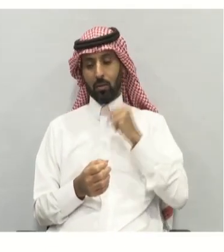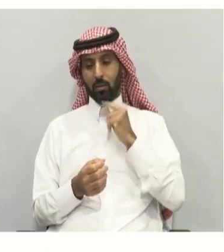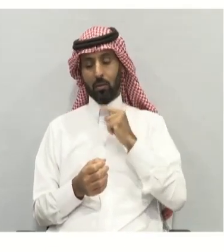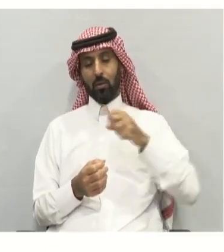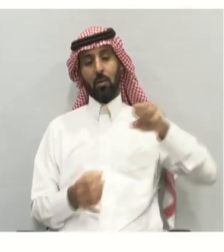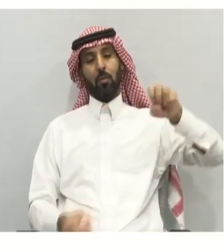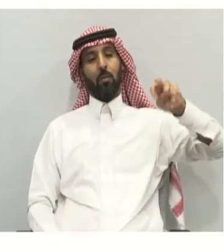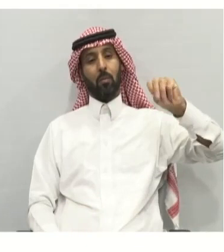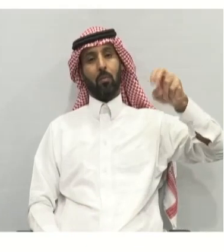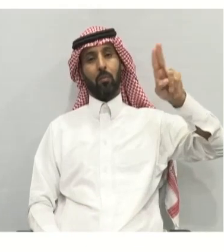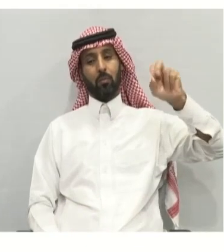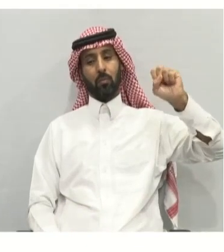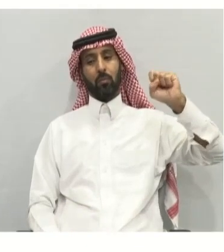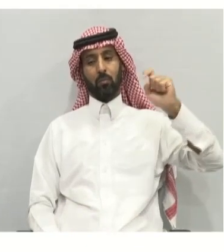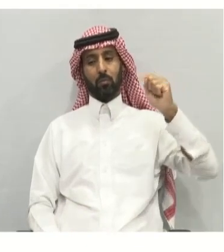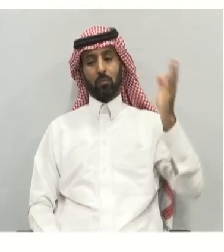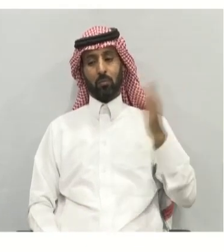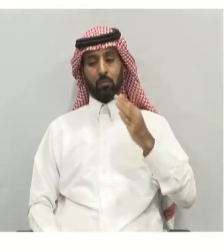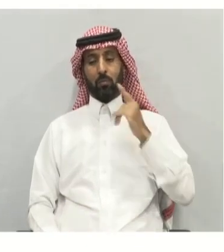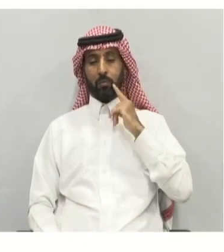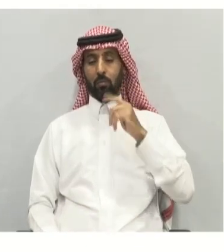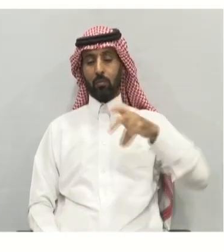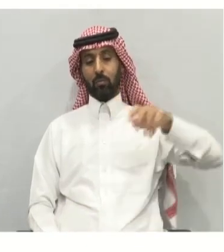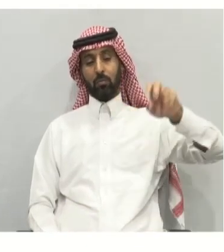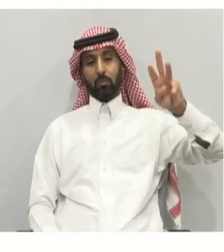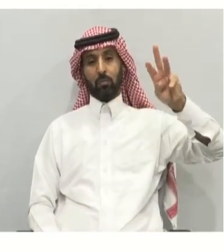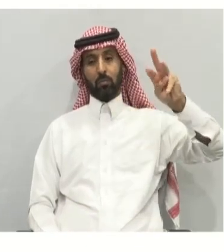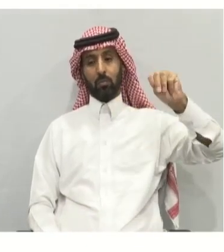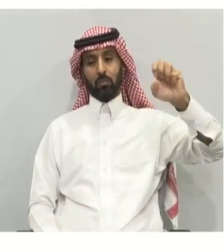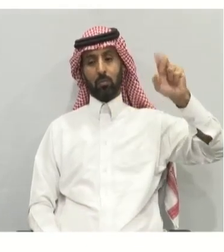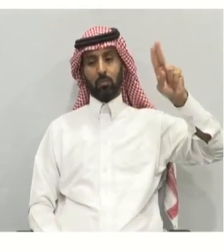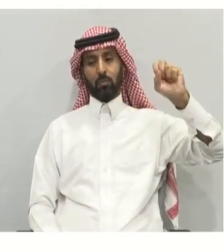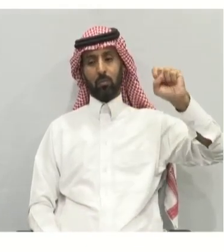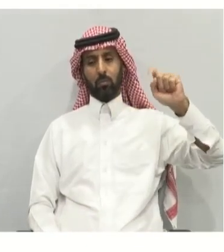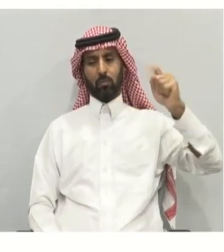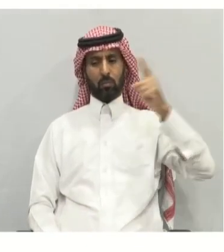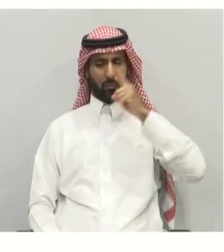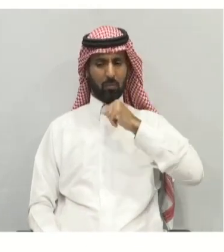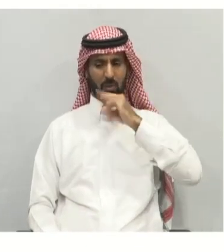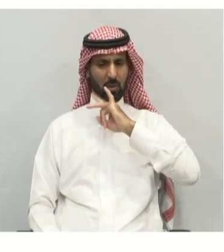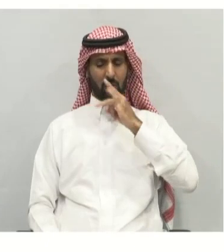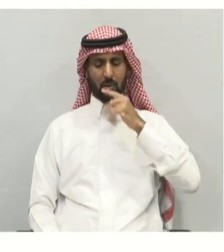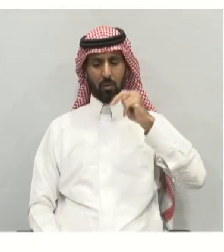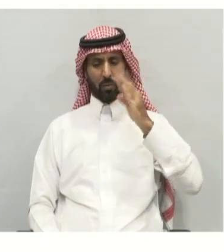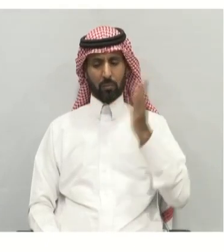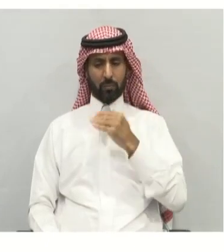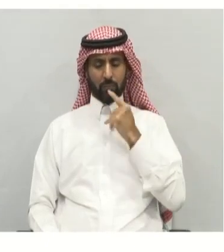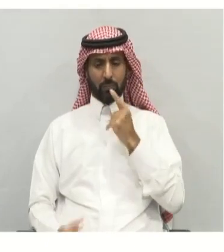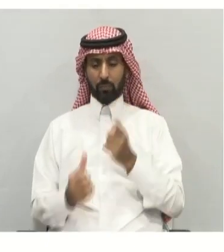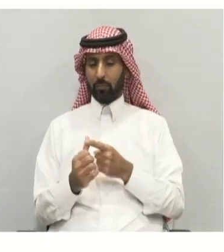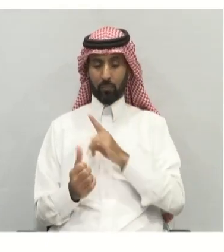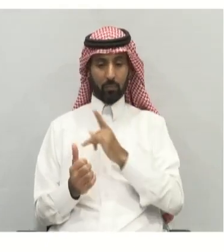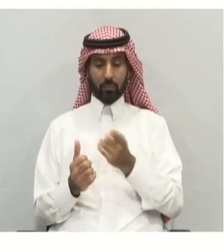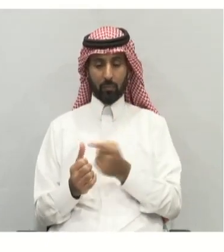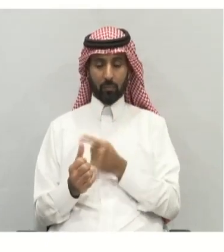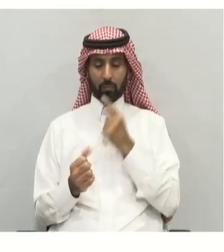shouldn't. We said that must and should are usually those are, we call them modal verbs, and the form of the modal